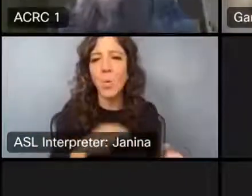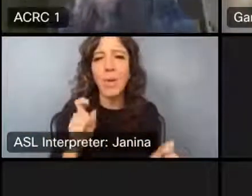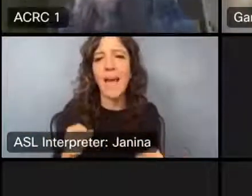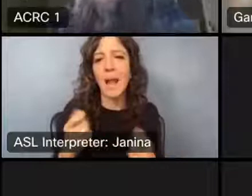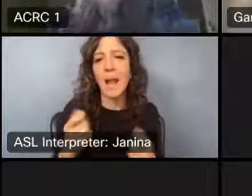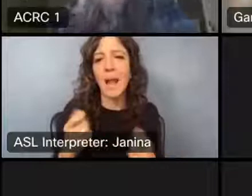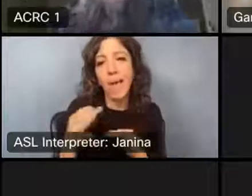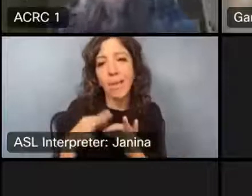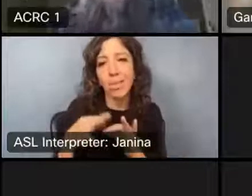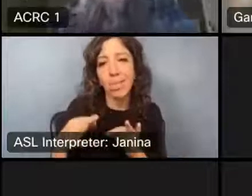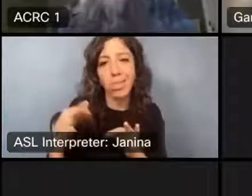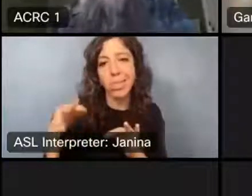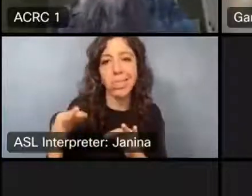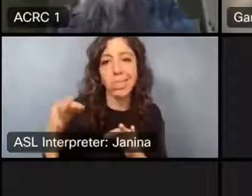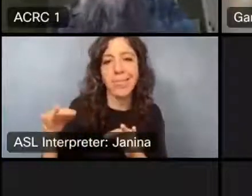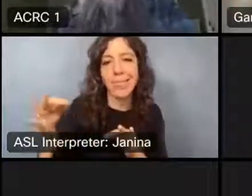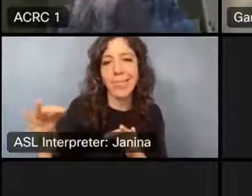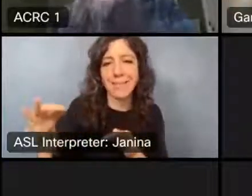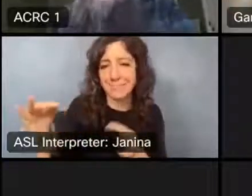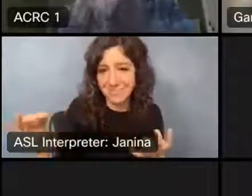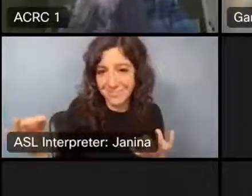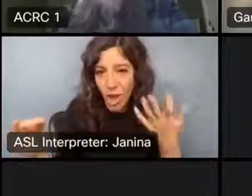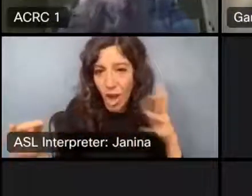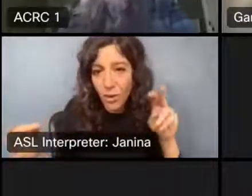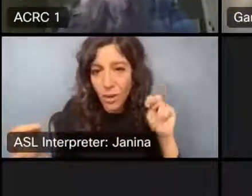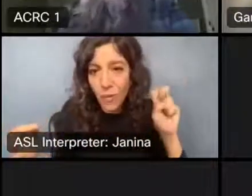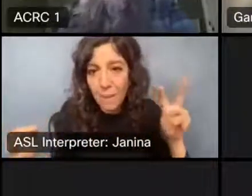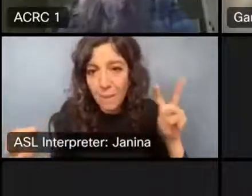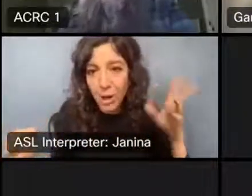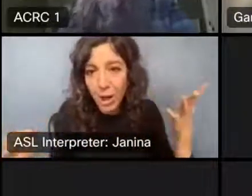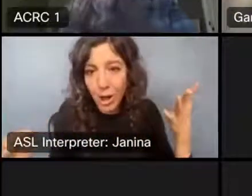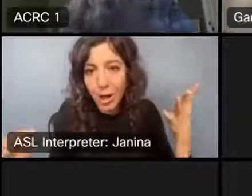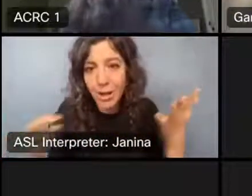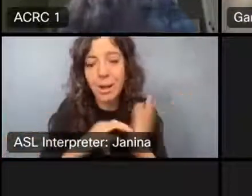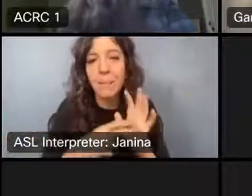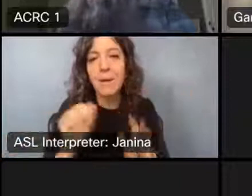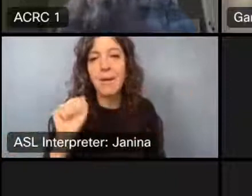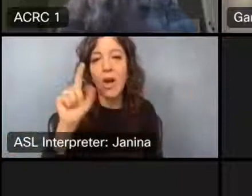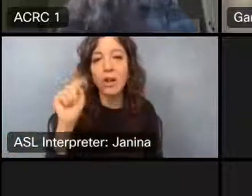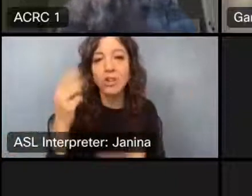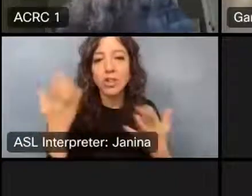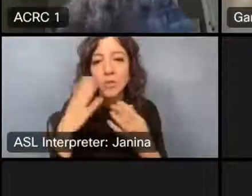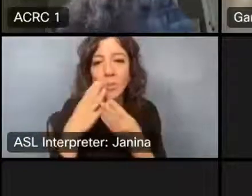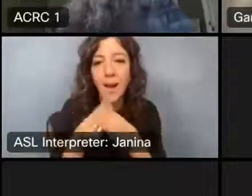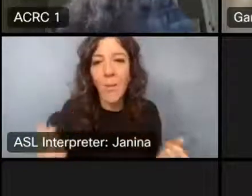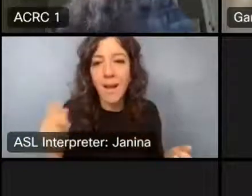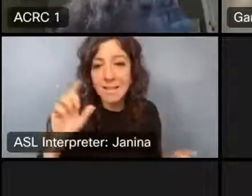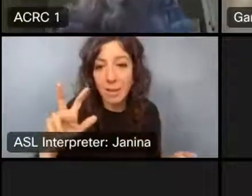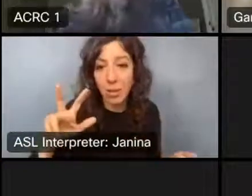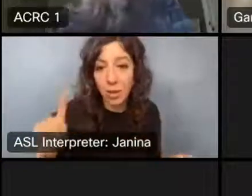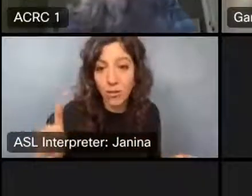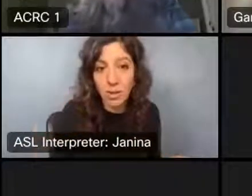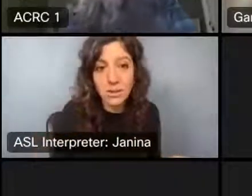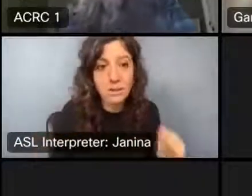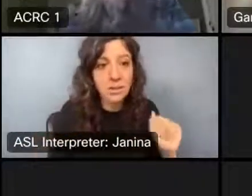for folks because it's already November. We're talking about alternative services going away December 31st. And so ARCA,